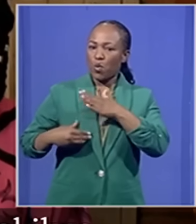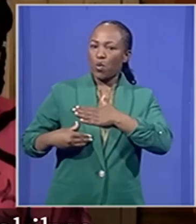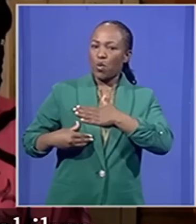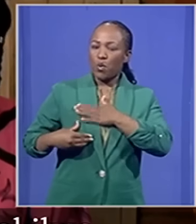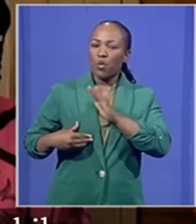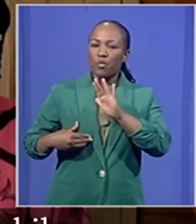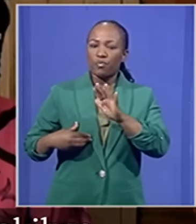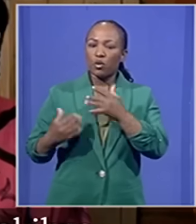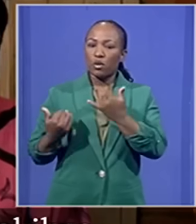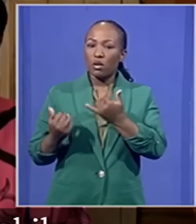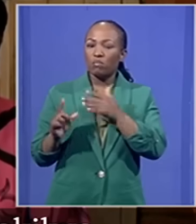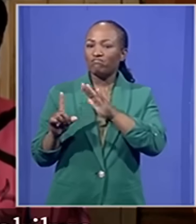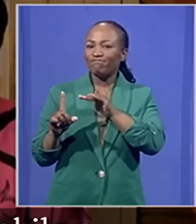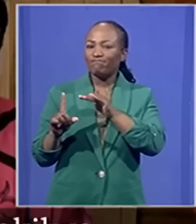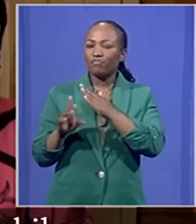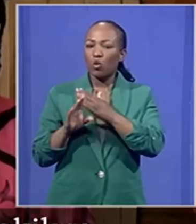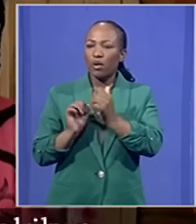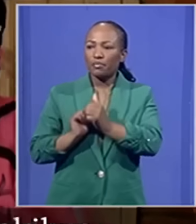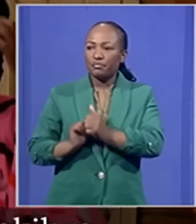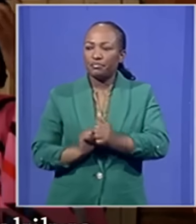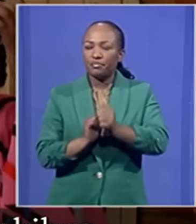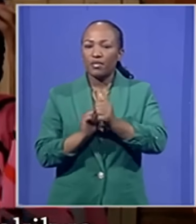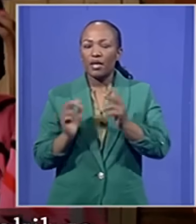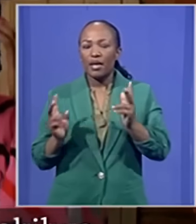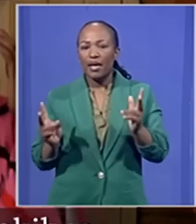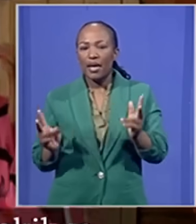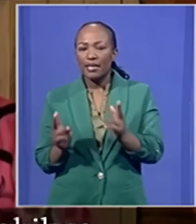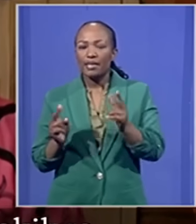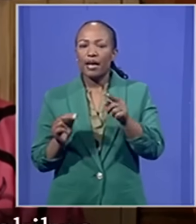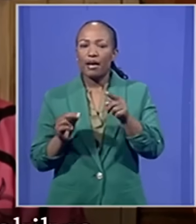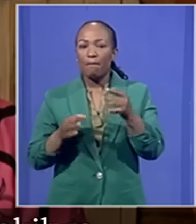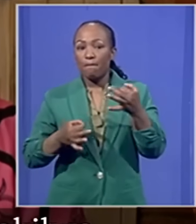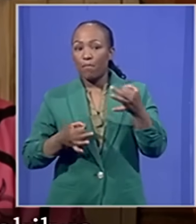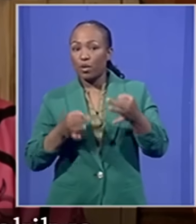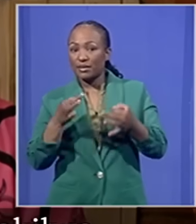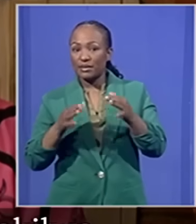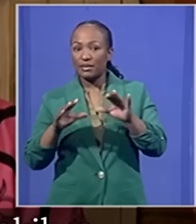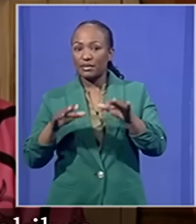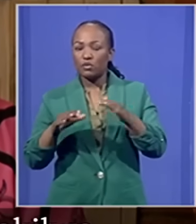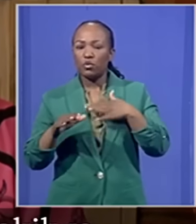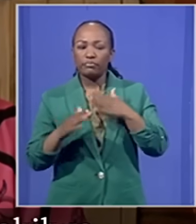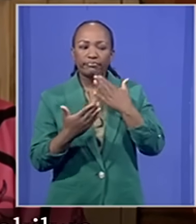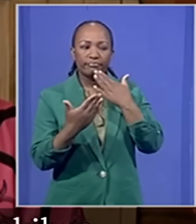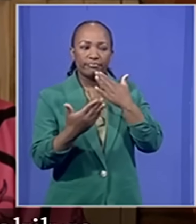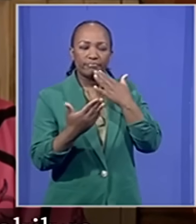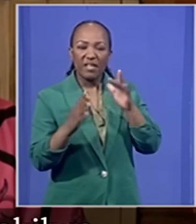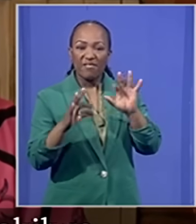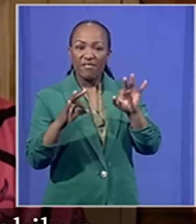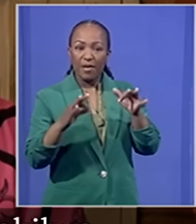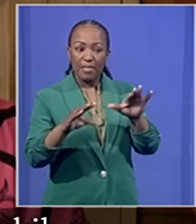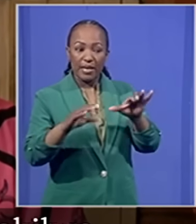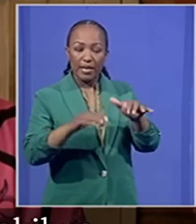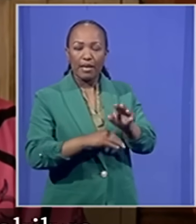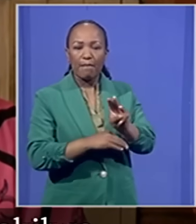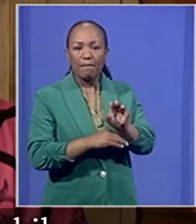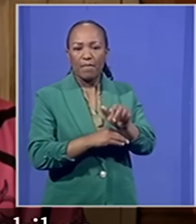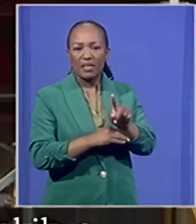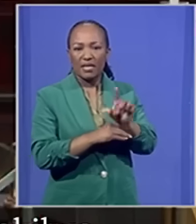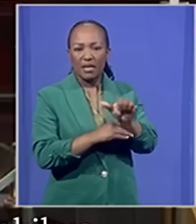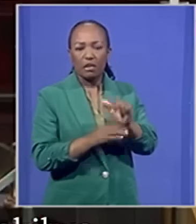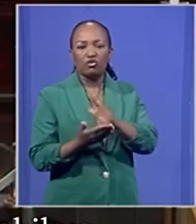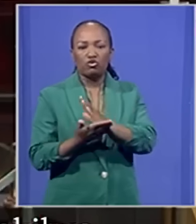to our associate editor of politics, we want to thank the Madia family for sharing Tshidi with us. Fa go